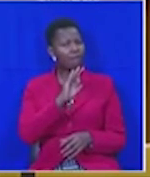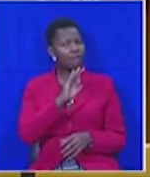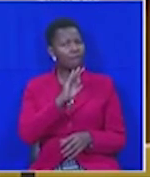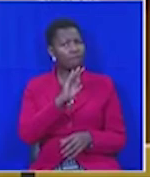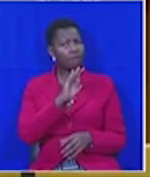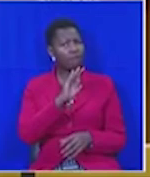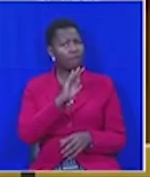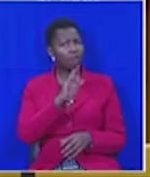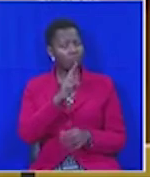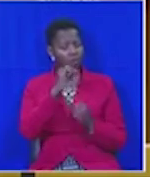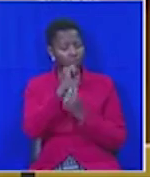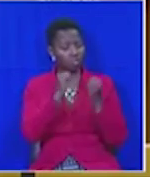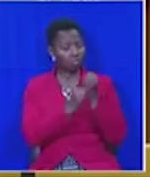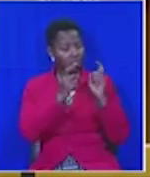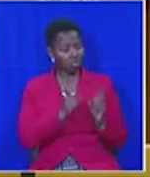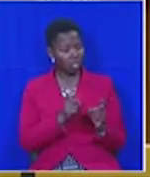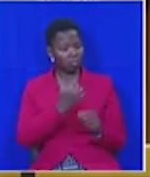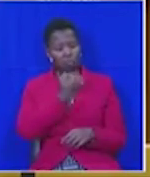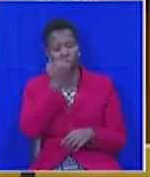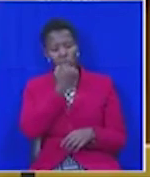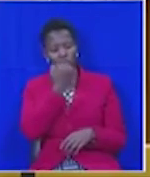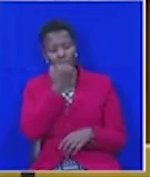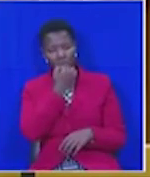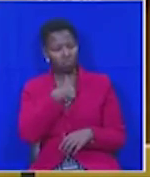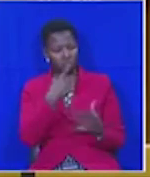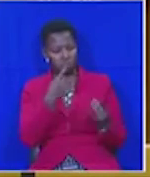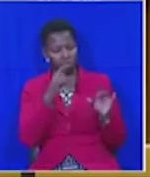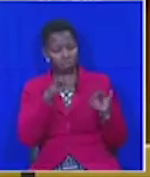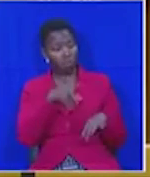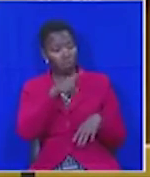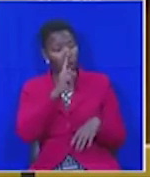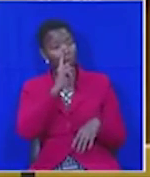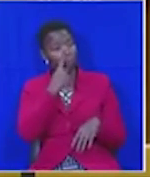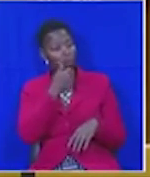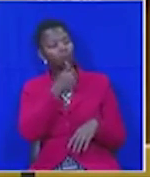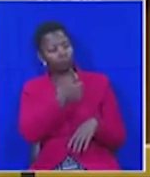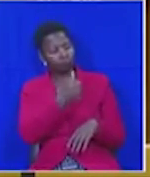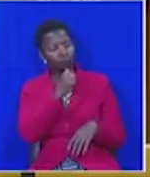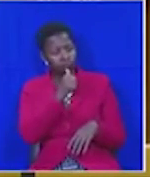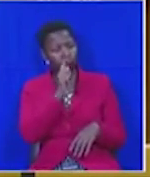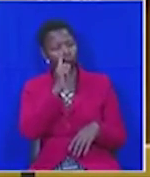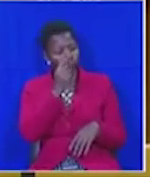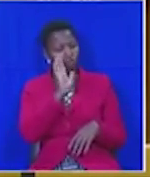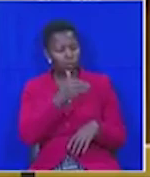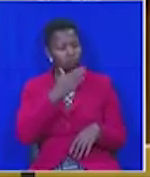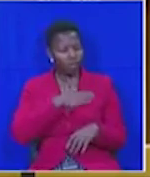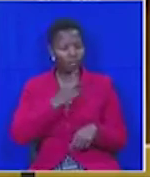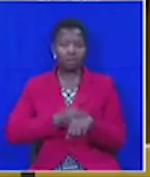Structural adjustments. I don't want to please you. I will bore you. It's my time. And